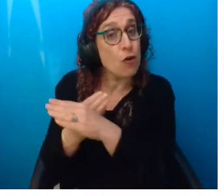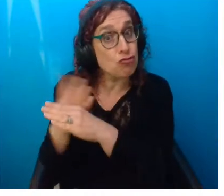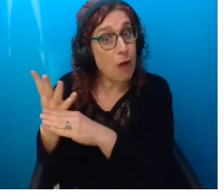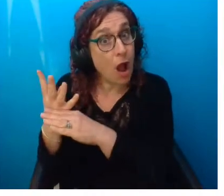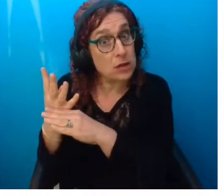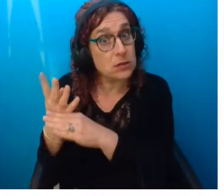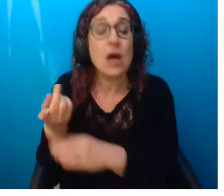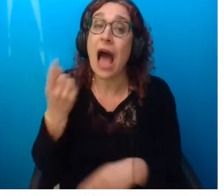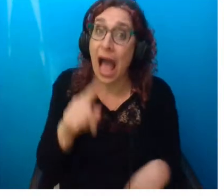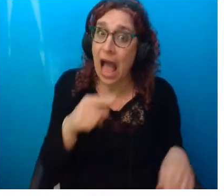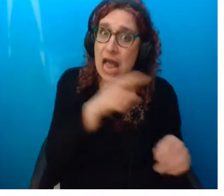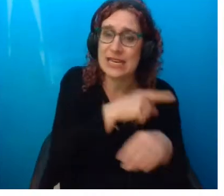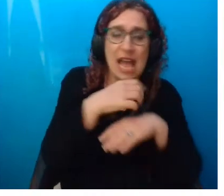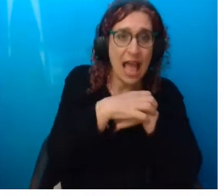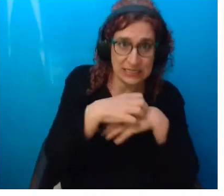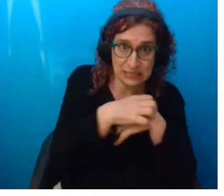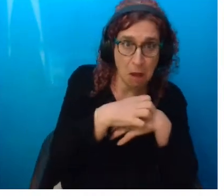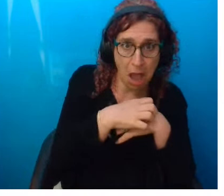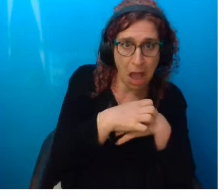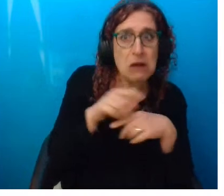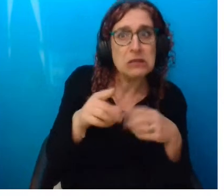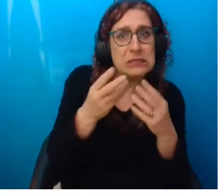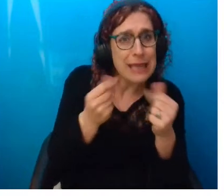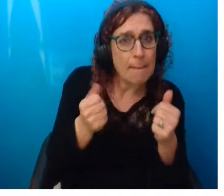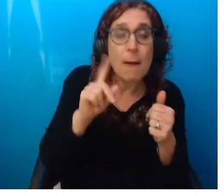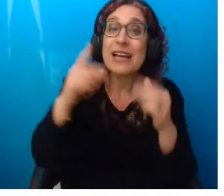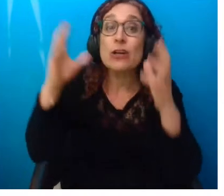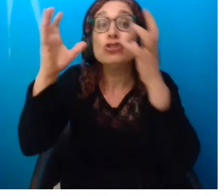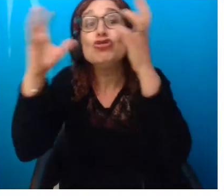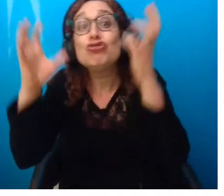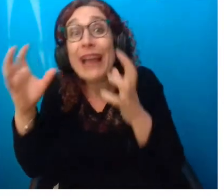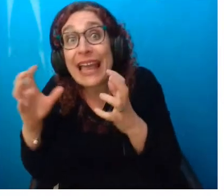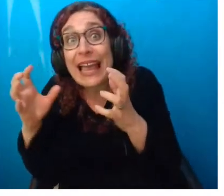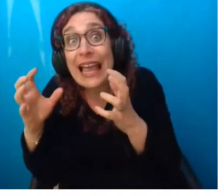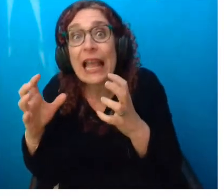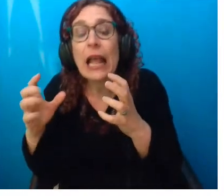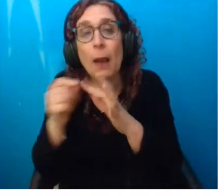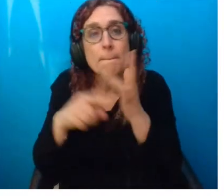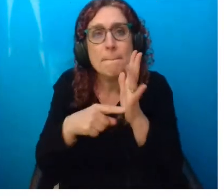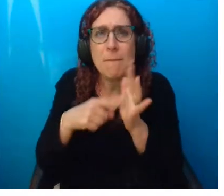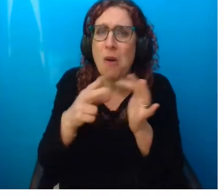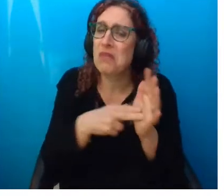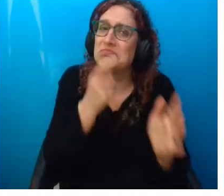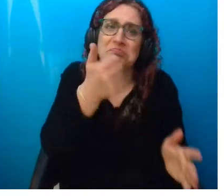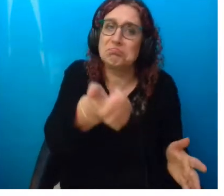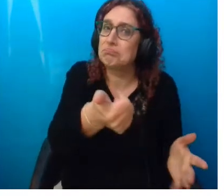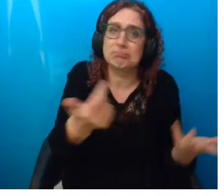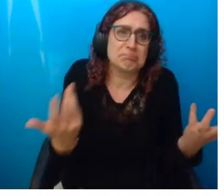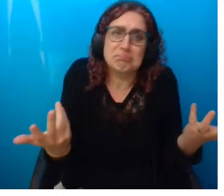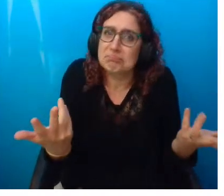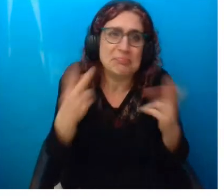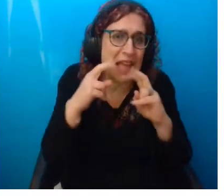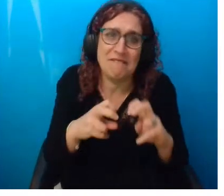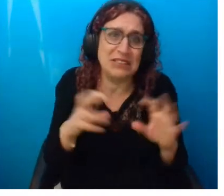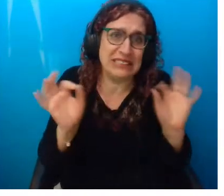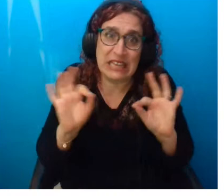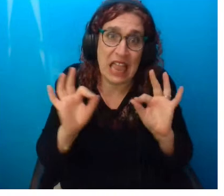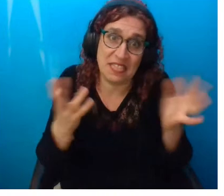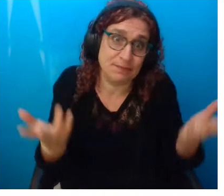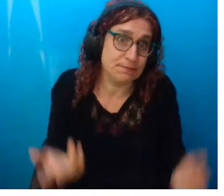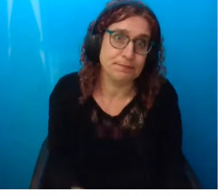pollen, there is really no evidence of an association. Next slide.